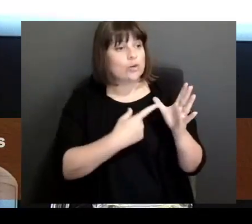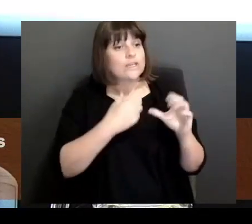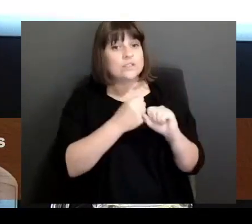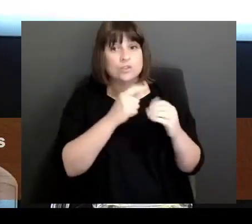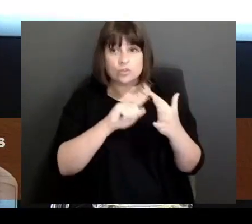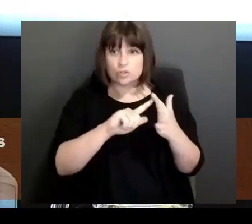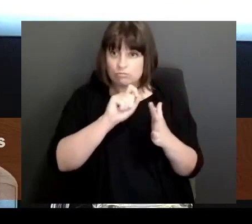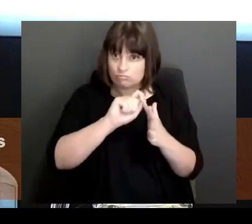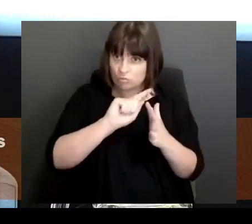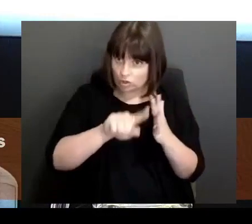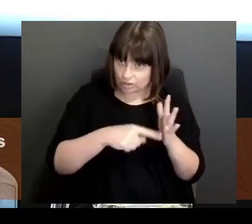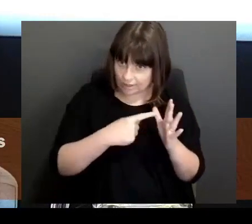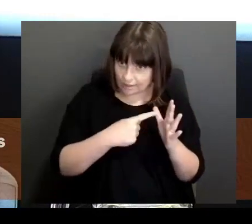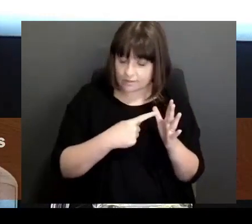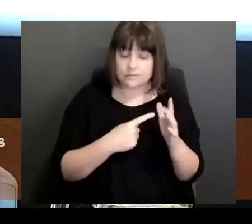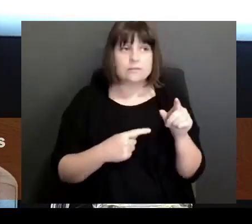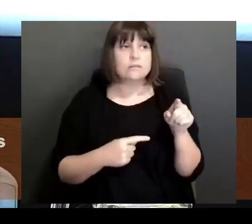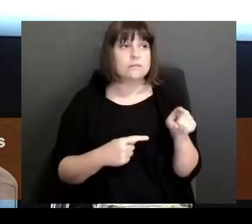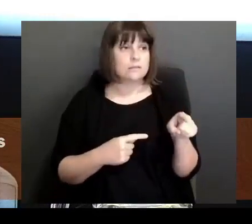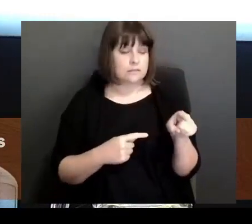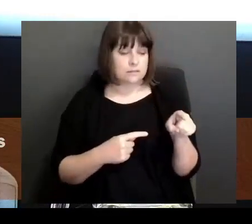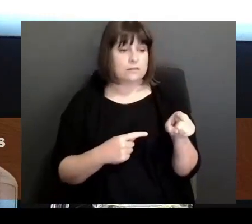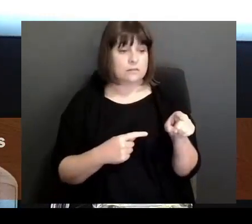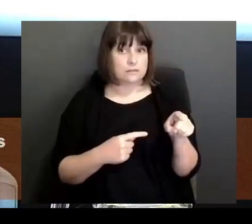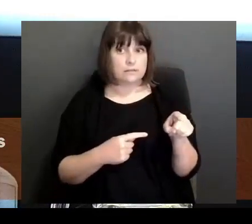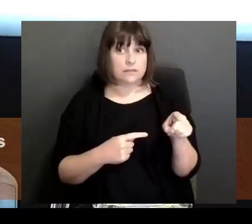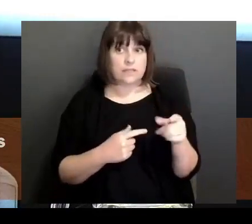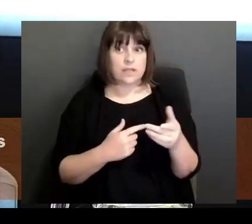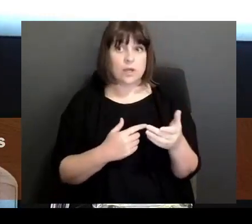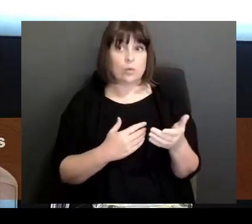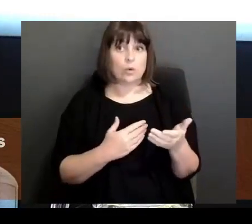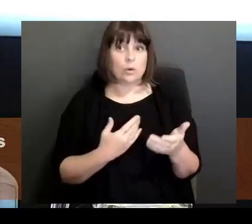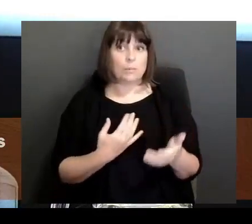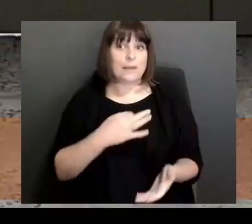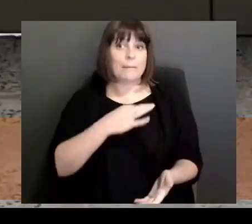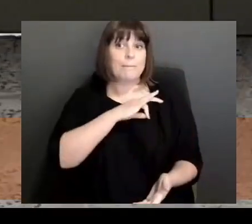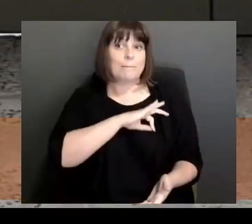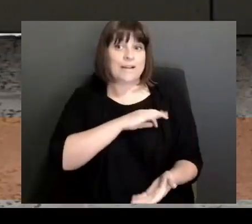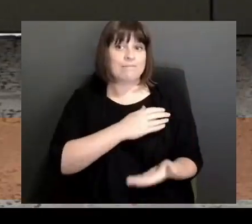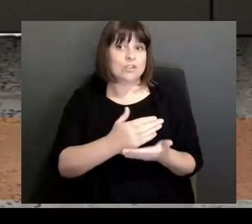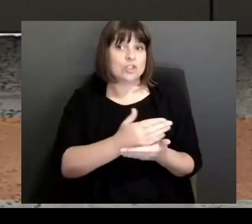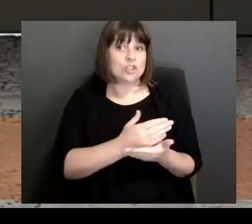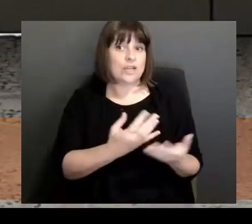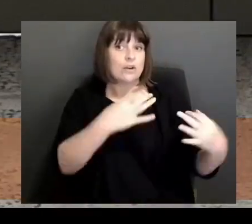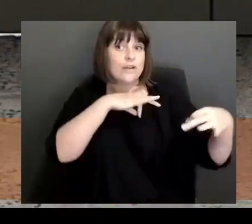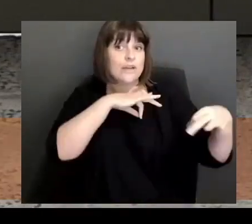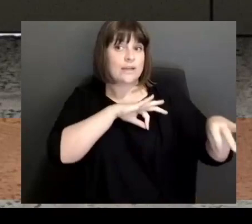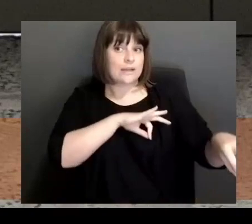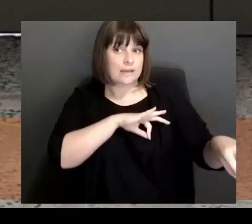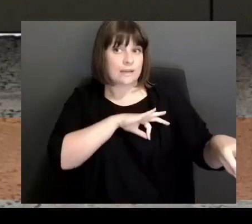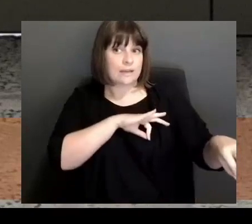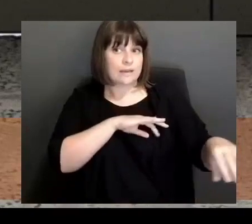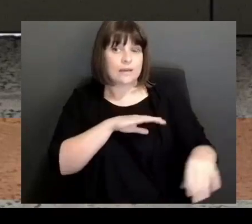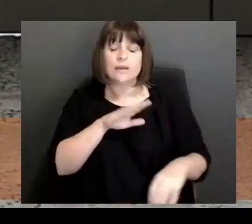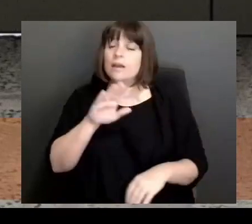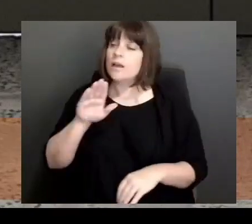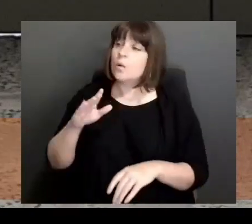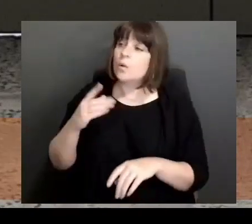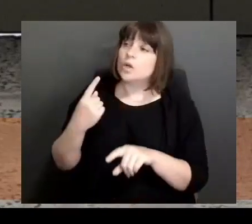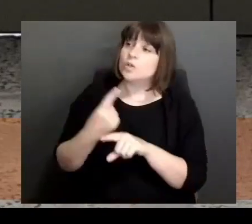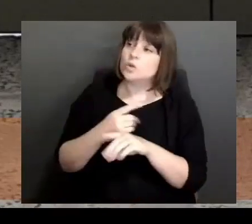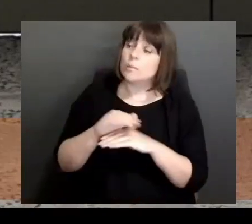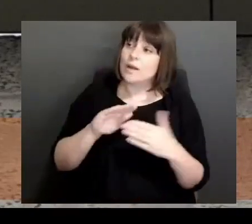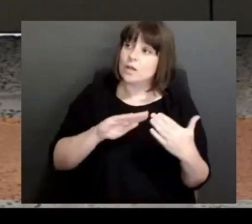an element of community benefit sharing as a result of those projects. And when you talk about community, you're talking